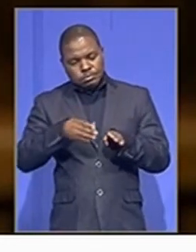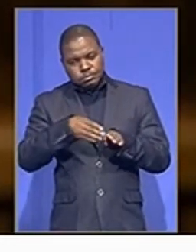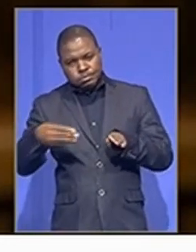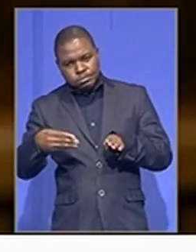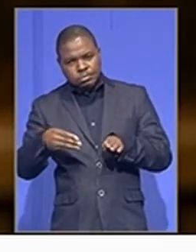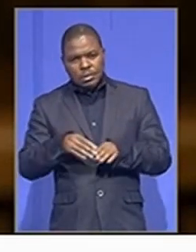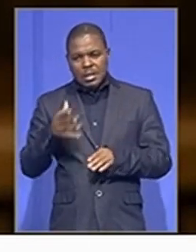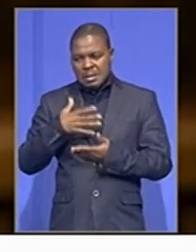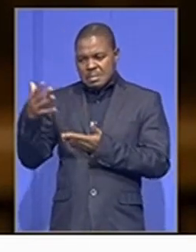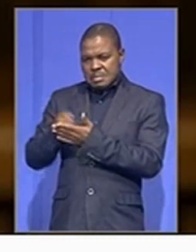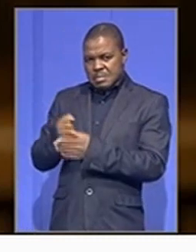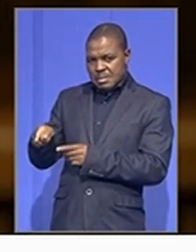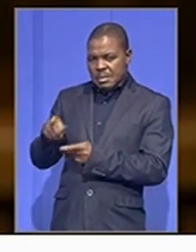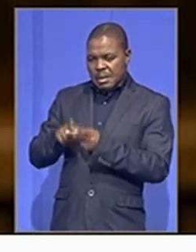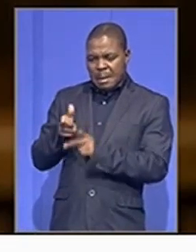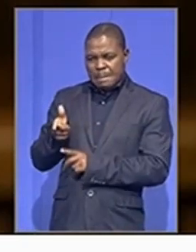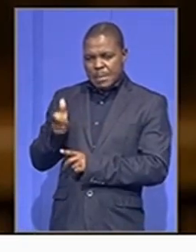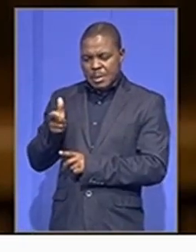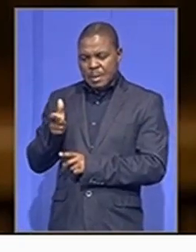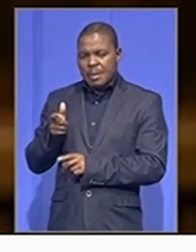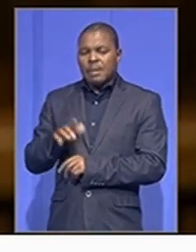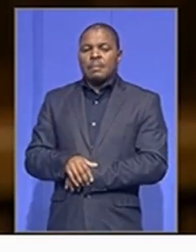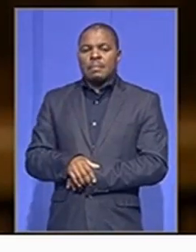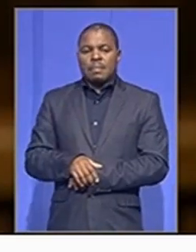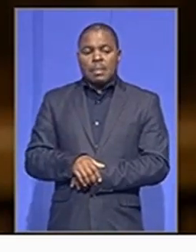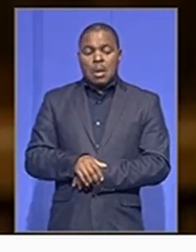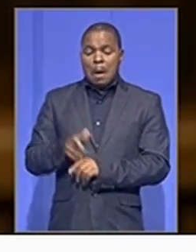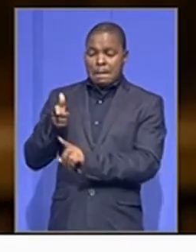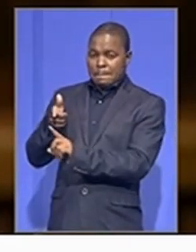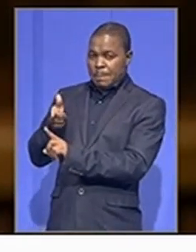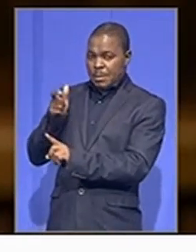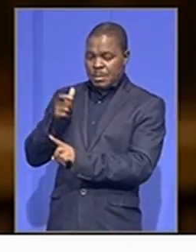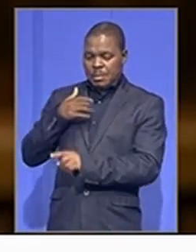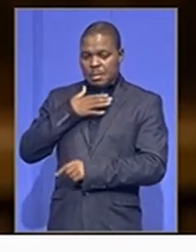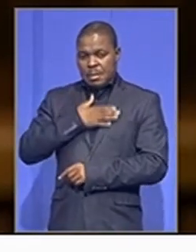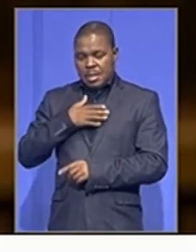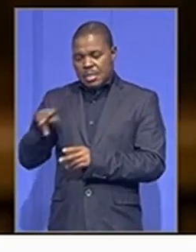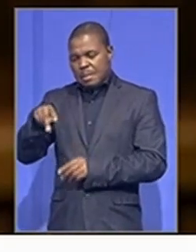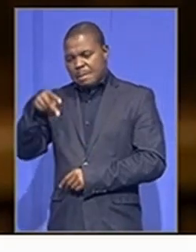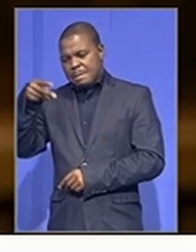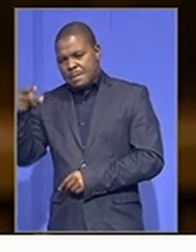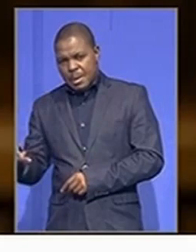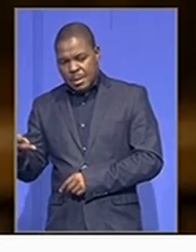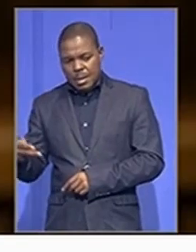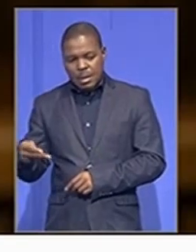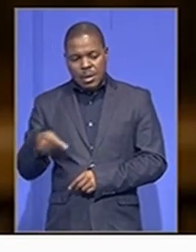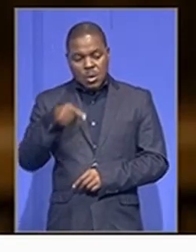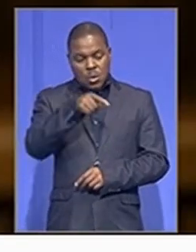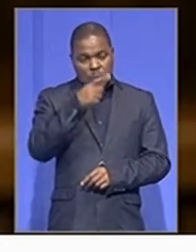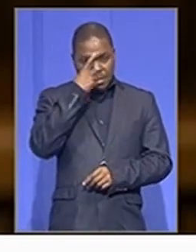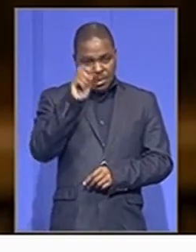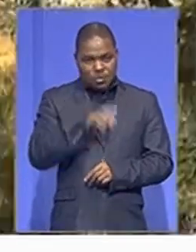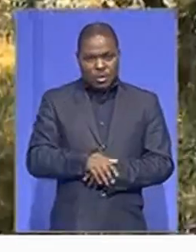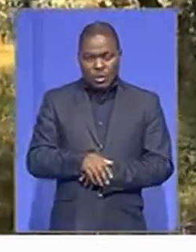Ms. Pule by her arm and pulled her out of the jeep. The accused shot Ms. Pule once and she fell. The accused believed Ms. Pule was